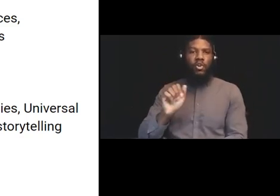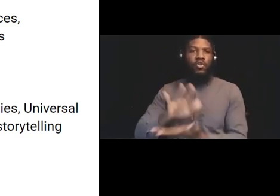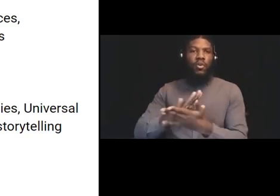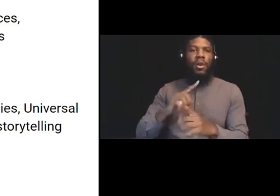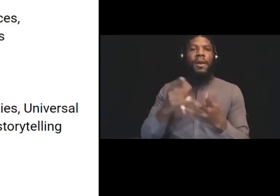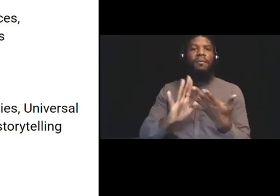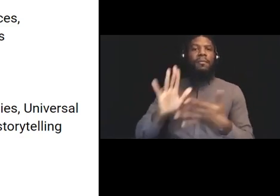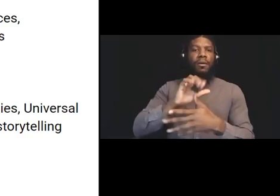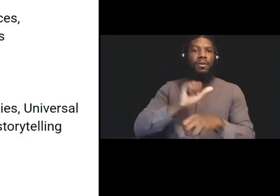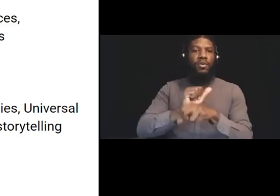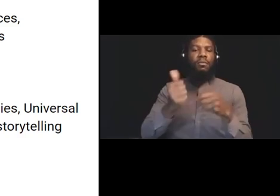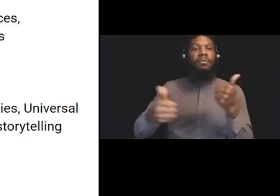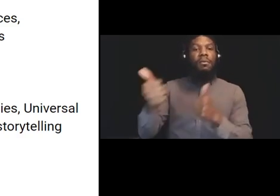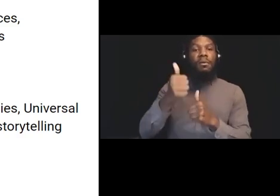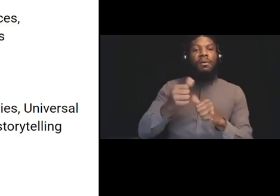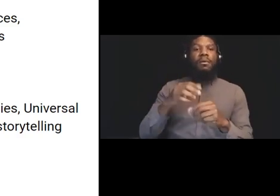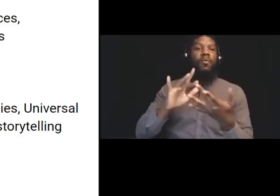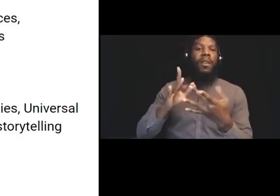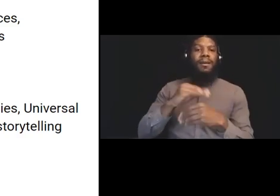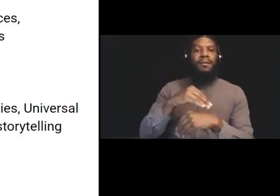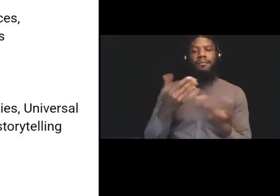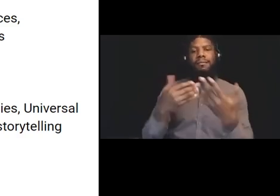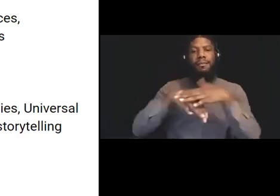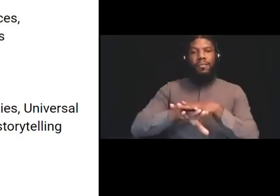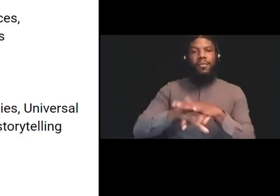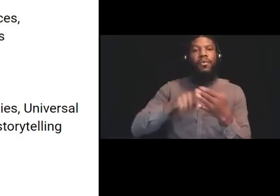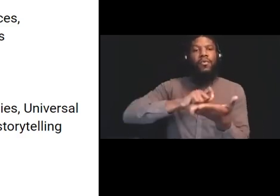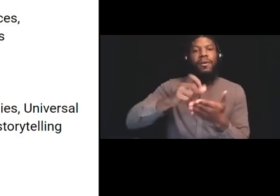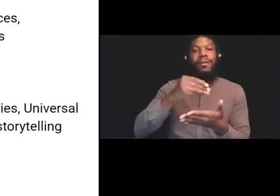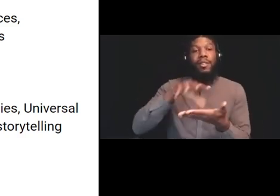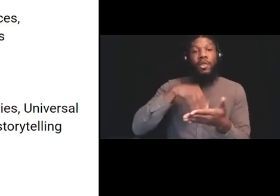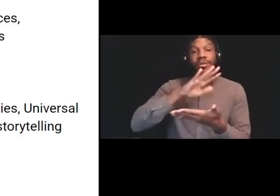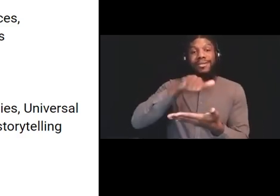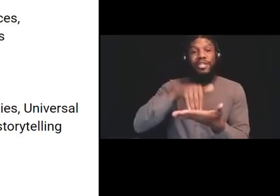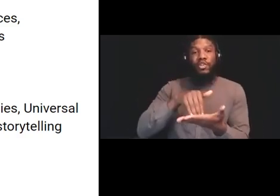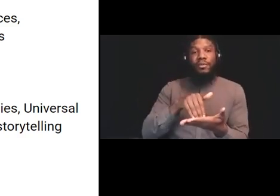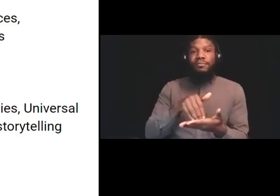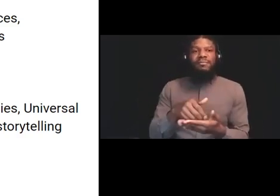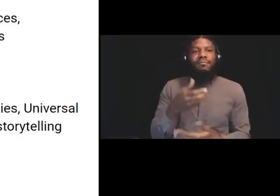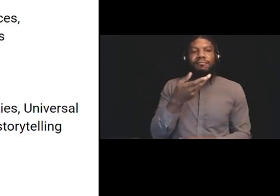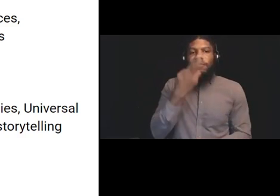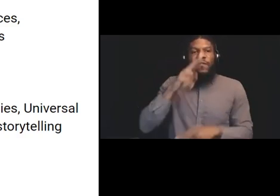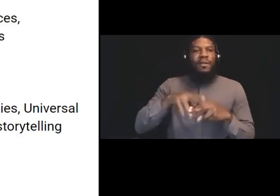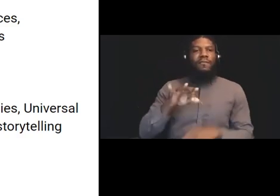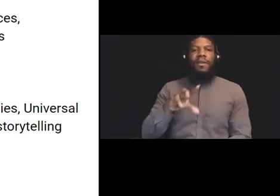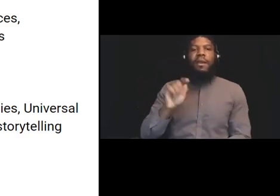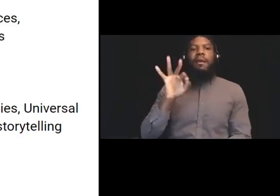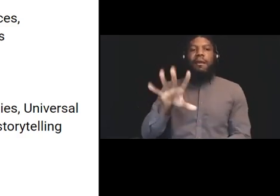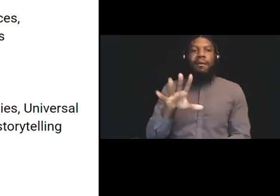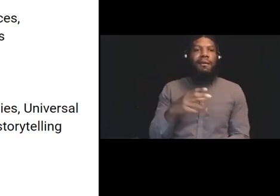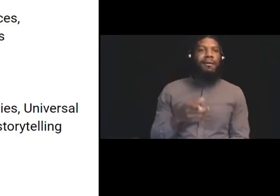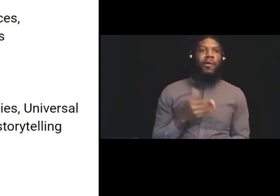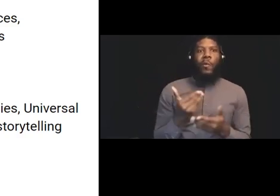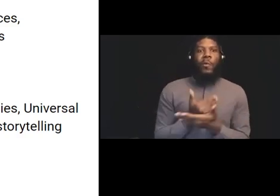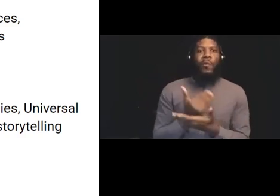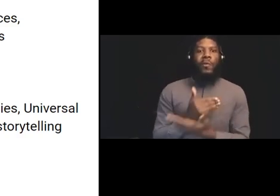online hybrid writing and learning center. Fun fact about me is I'm also a novice glassblower. Before